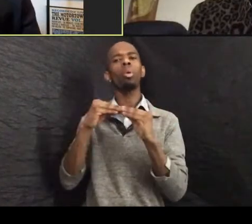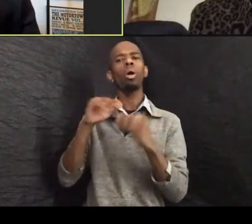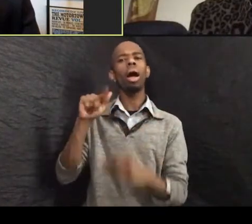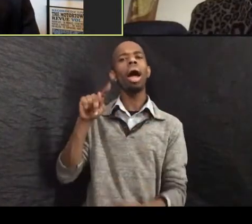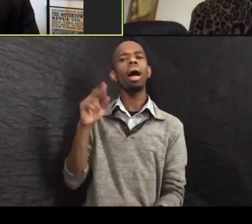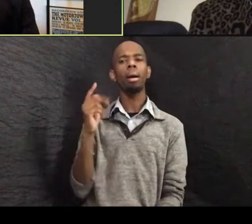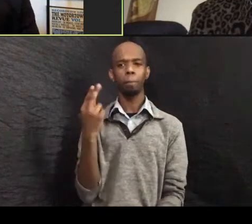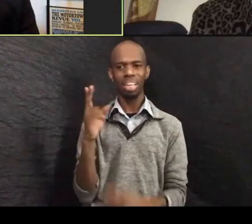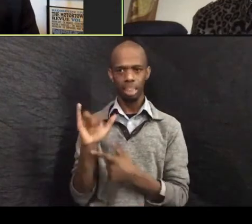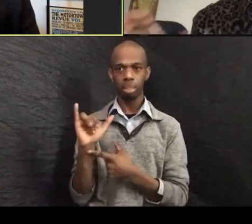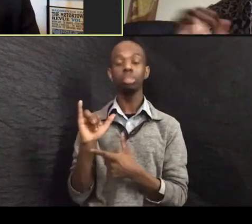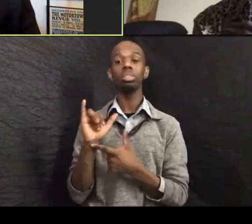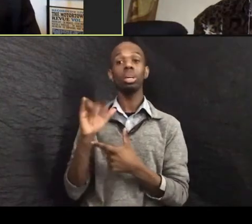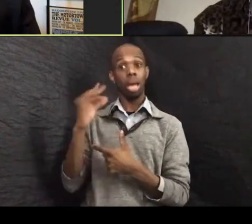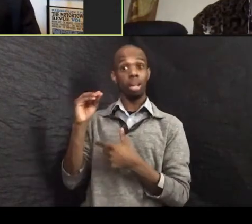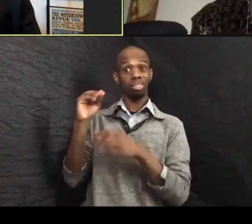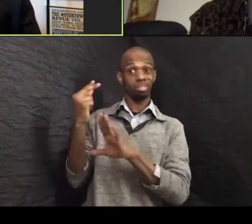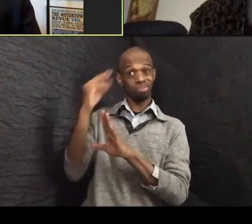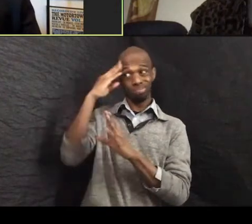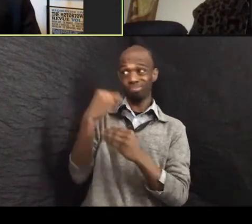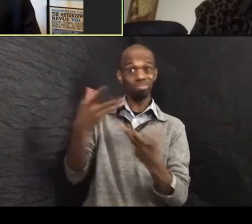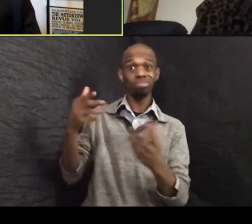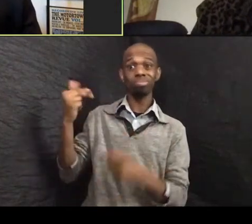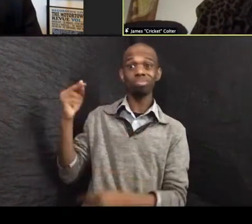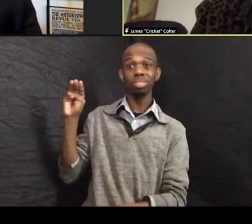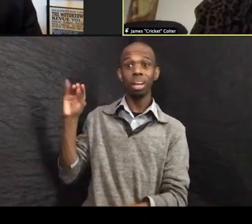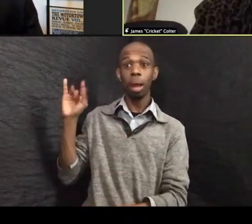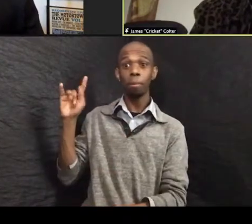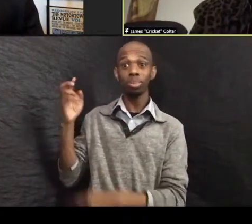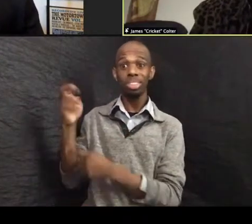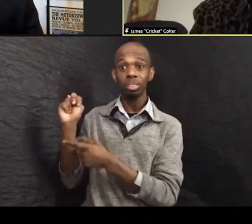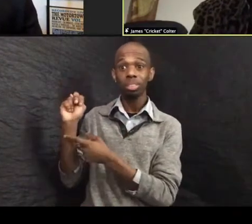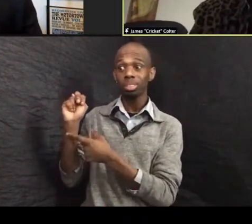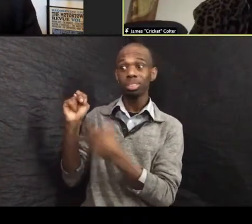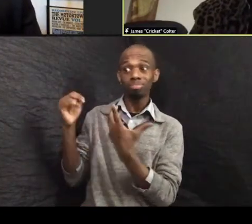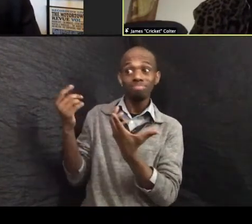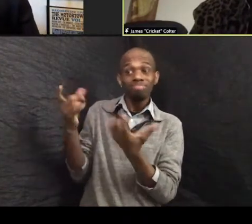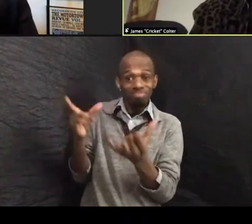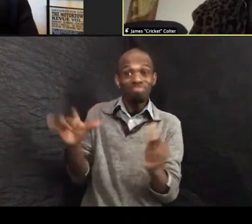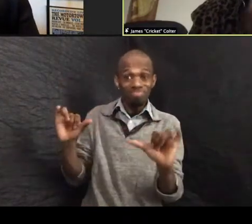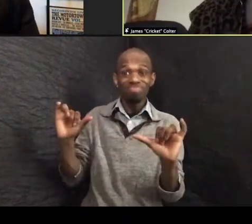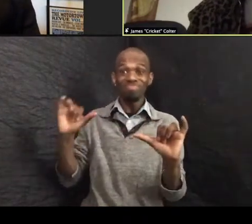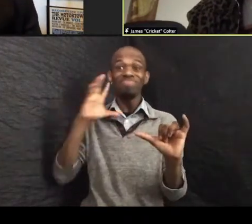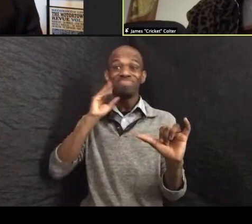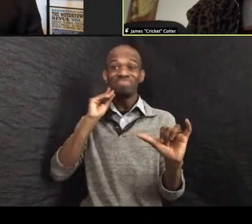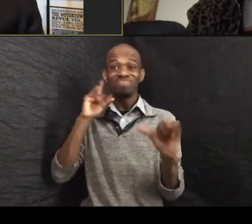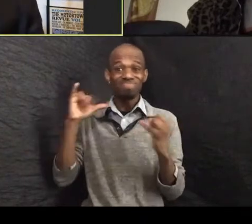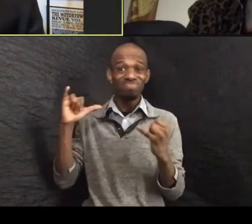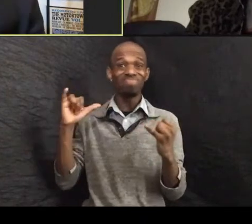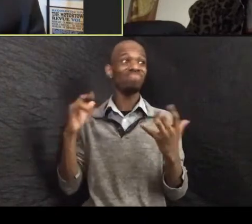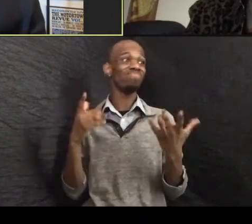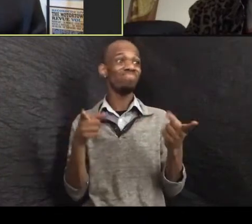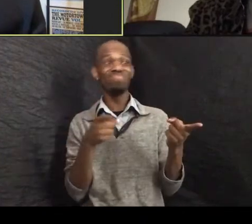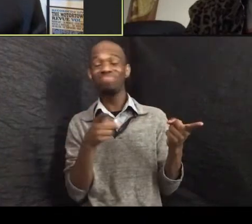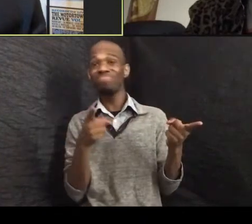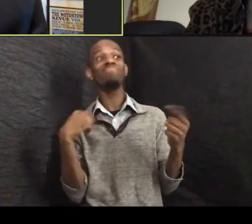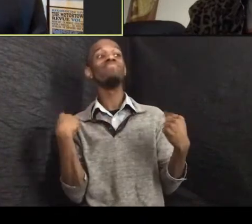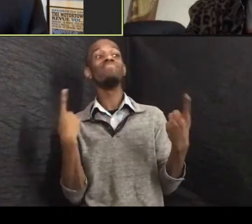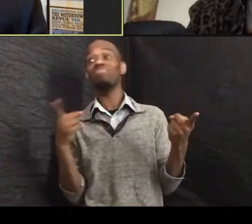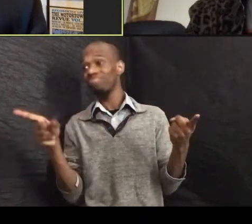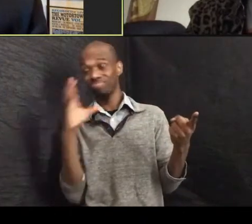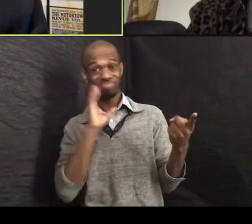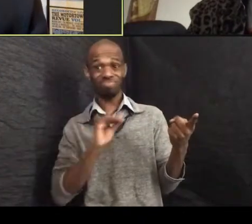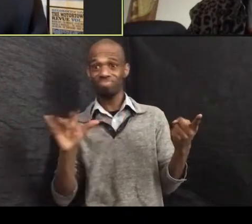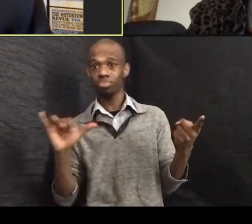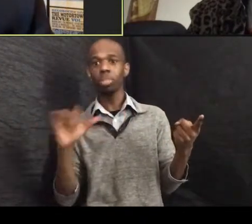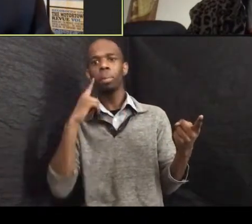worms too, though. Like the kid you not, like wow. We as a cast, oh yeah. You know, because Hamilton is the biggest commercial